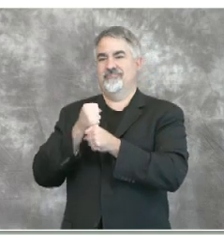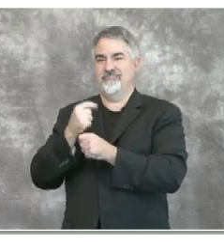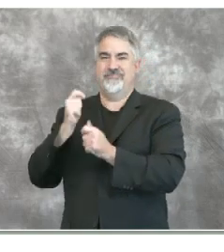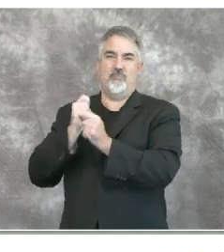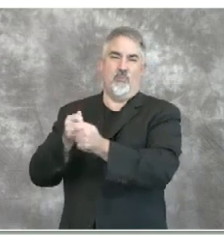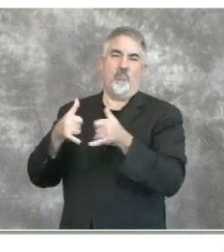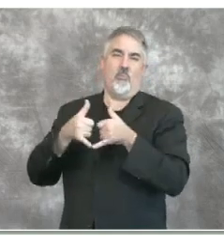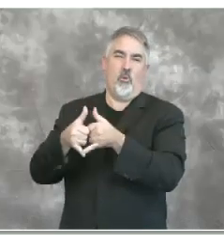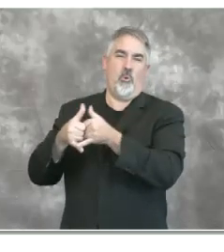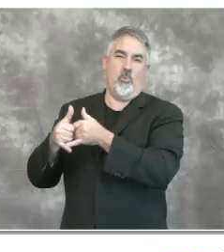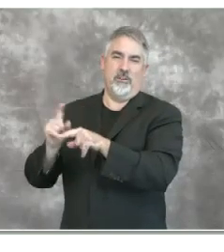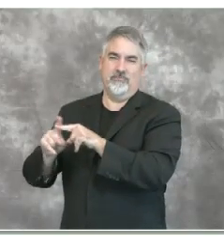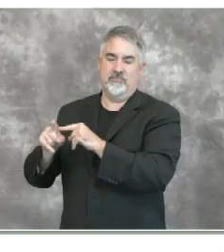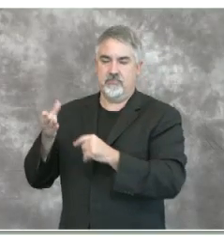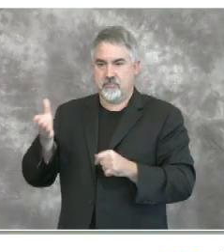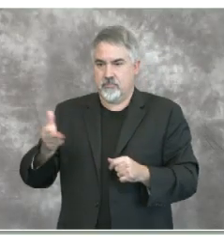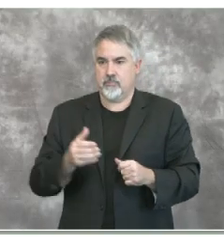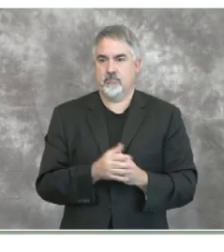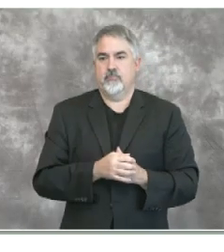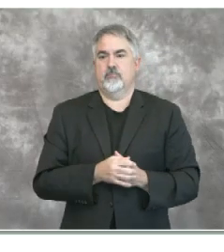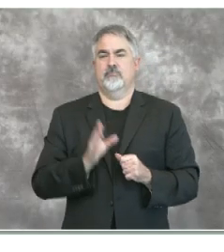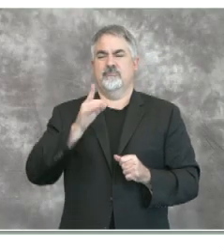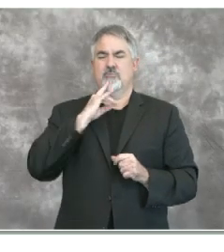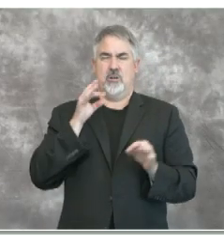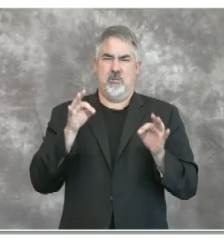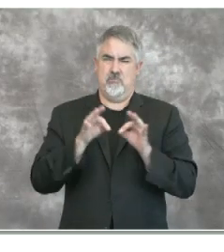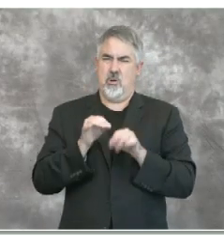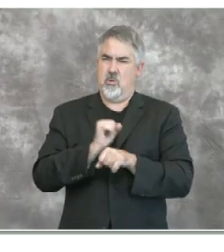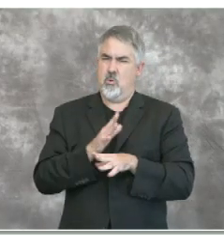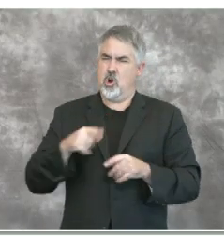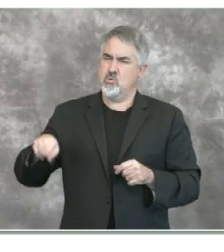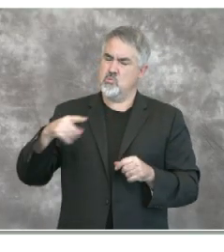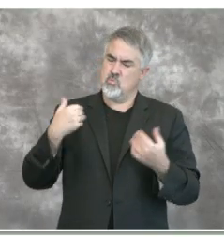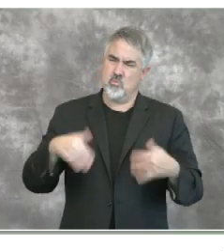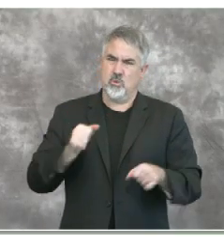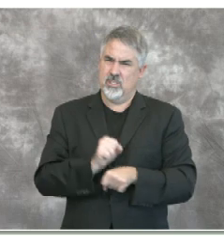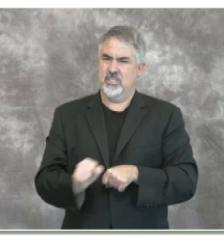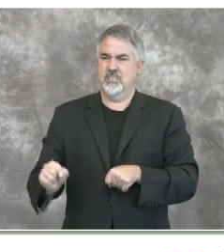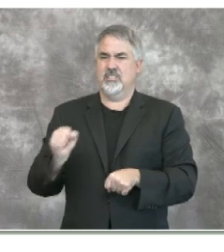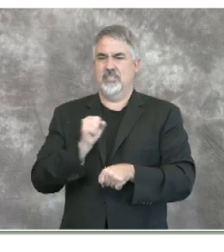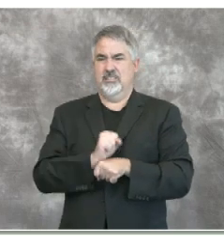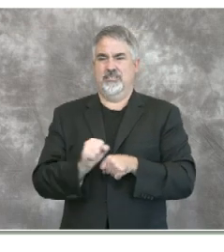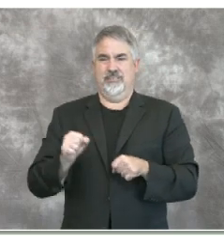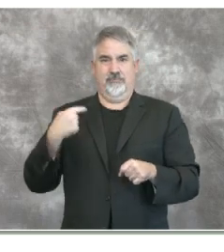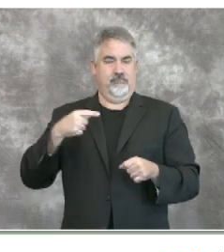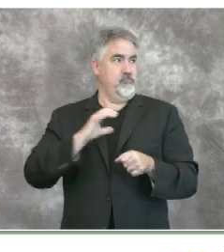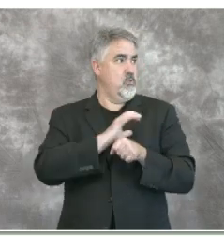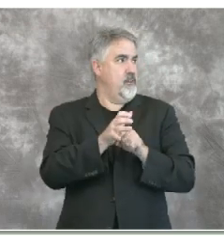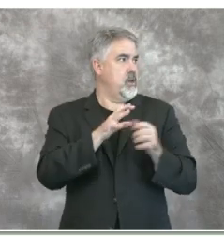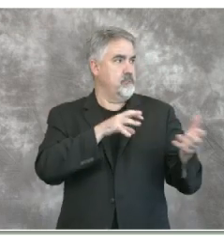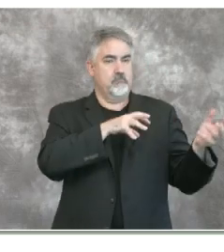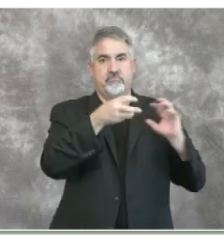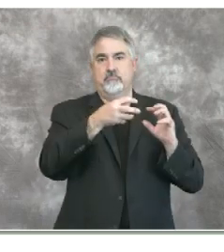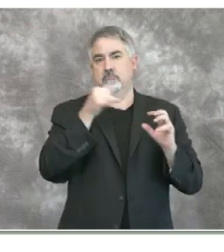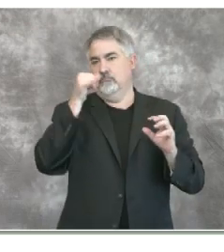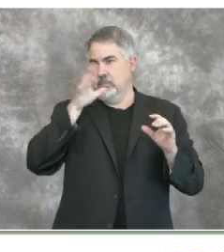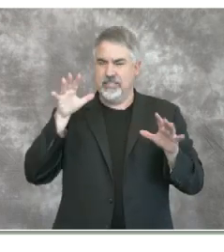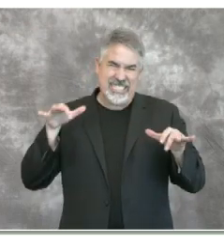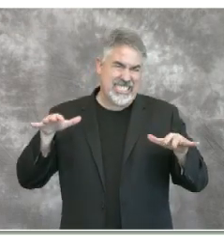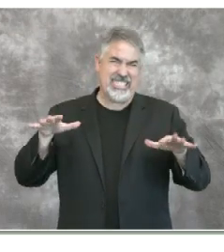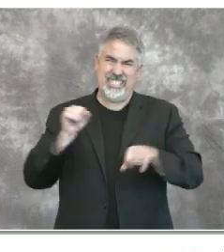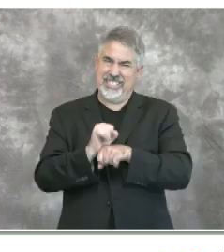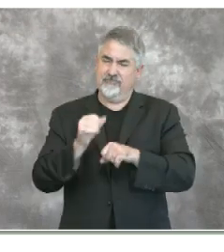thank all essential workers for serving our communities during this COVID-19 crisis. Thank you